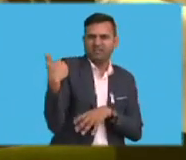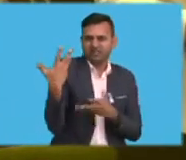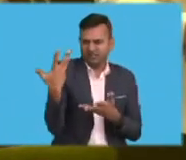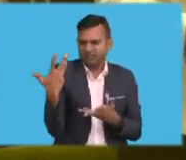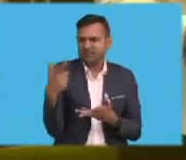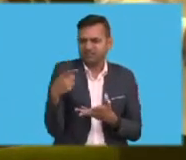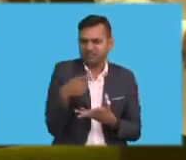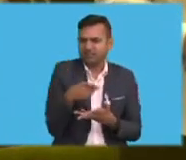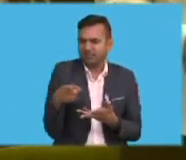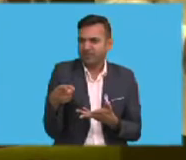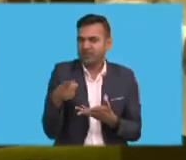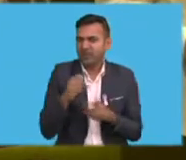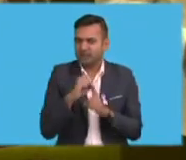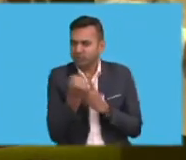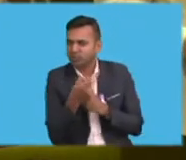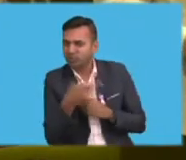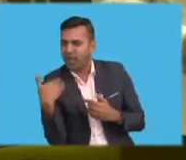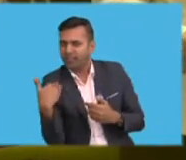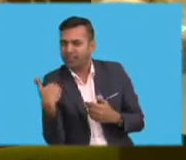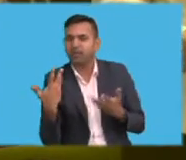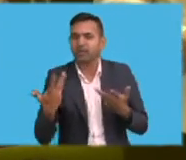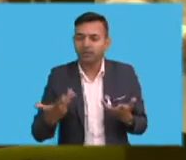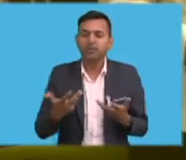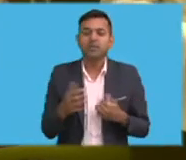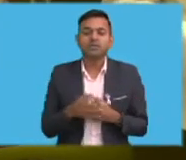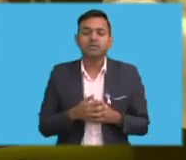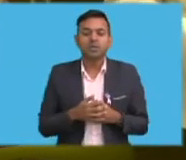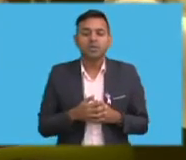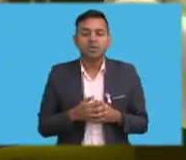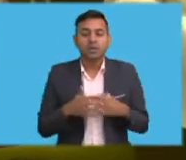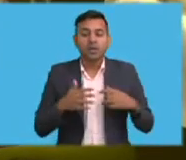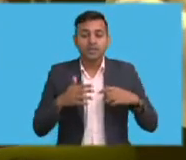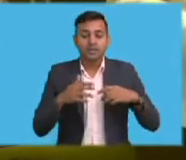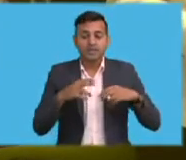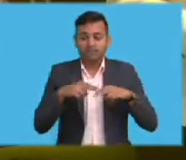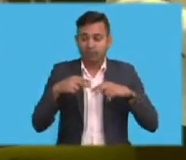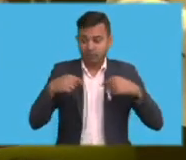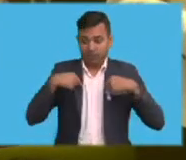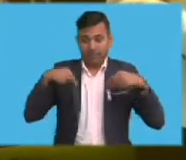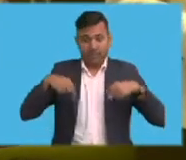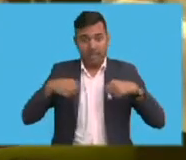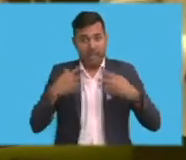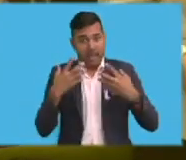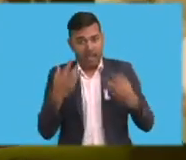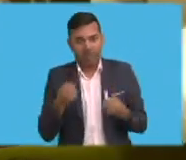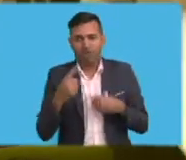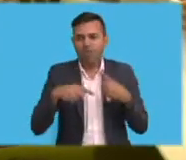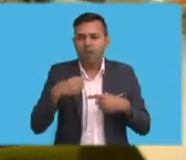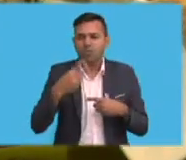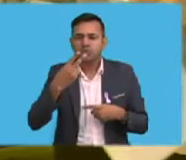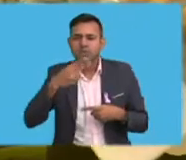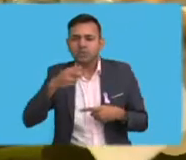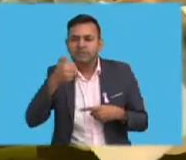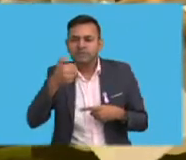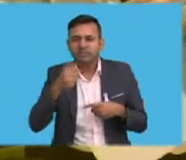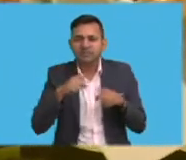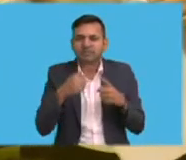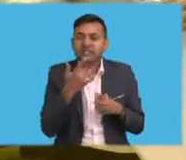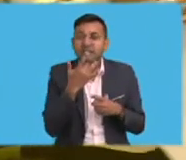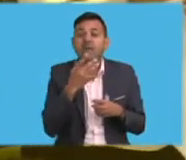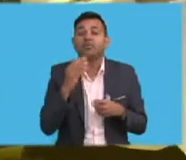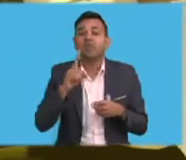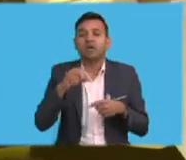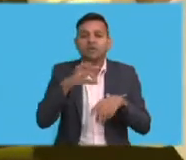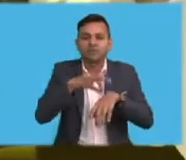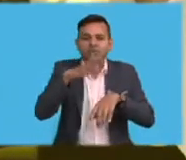For the information of the House, Madam Speaker, in Fiji we have close to 26 types of mosquitoes, 26, and out of